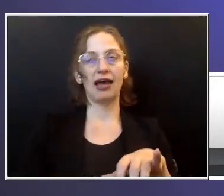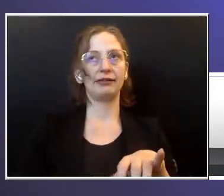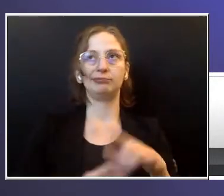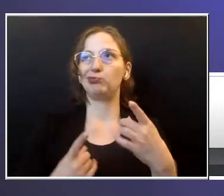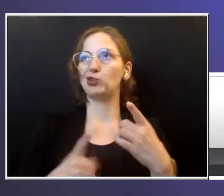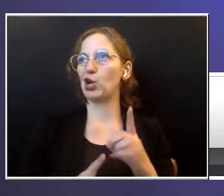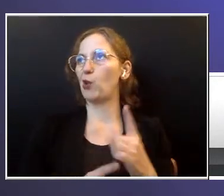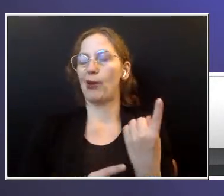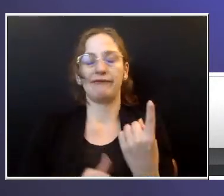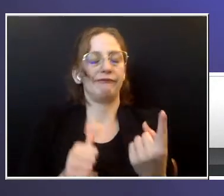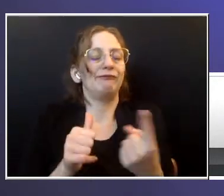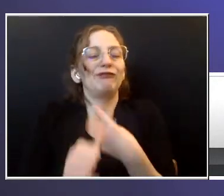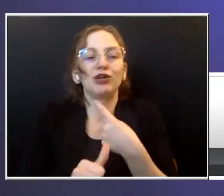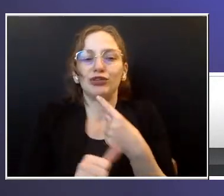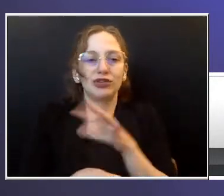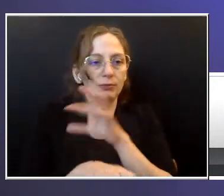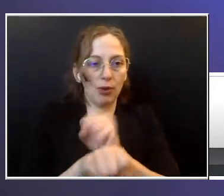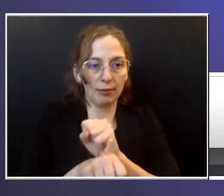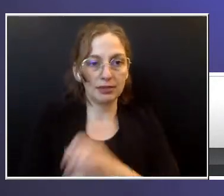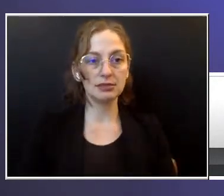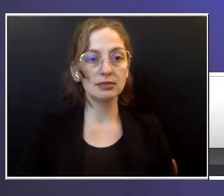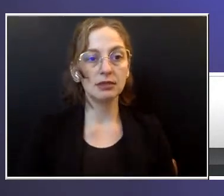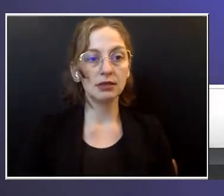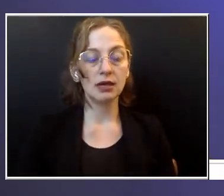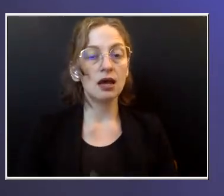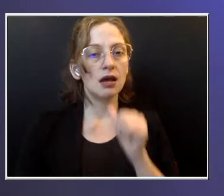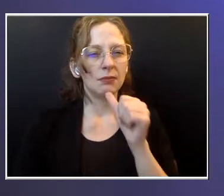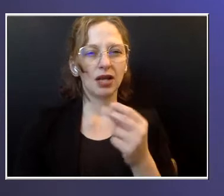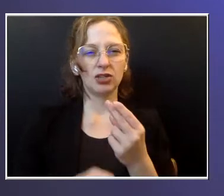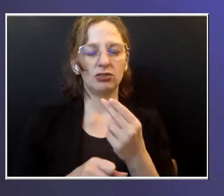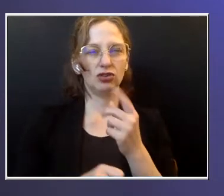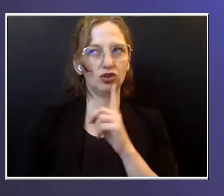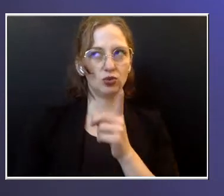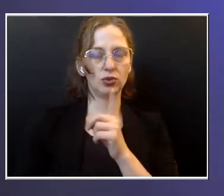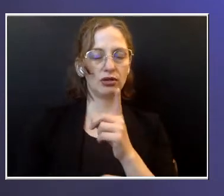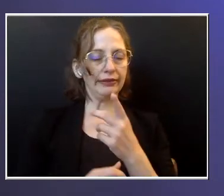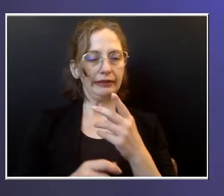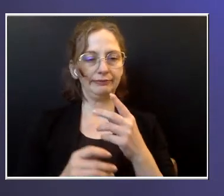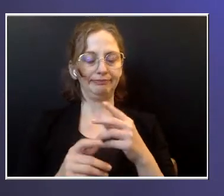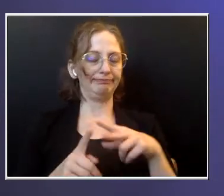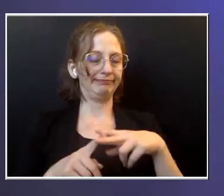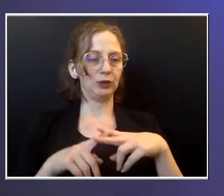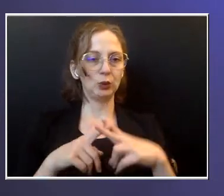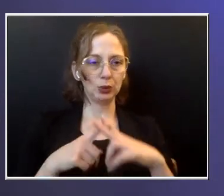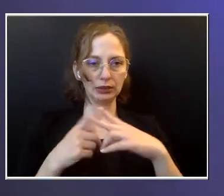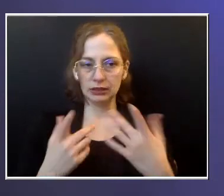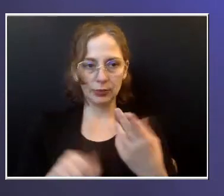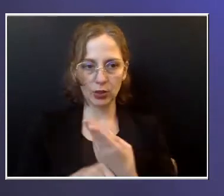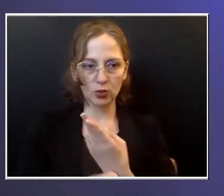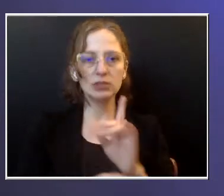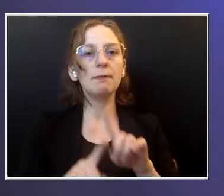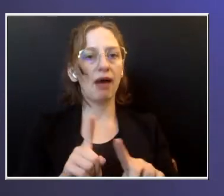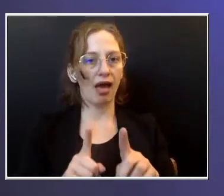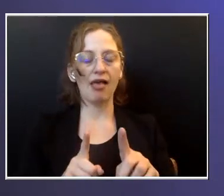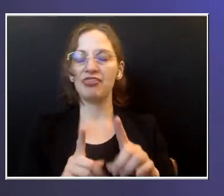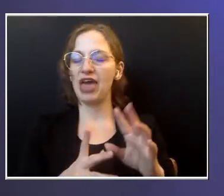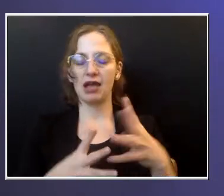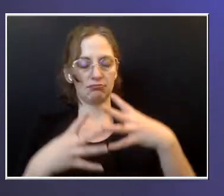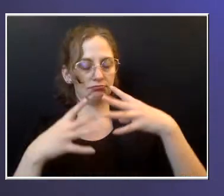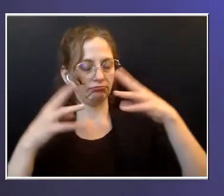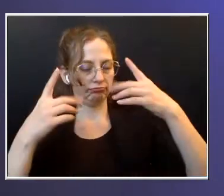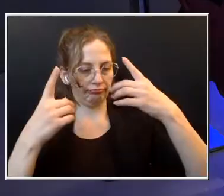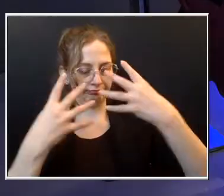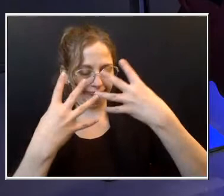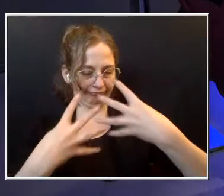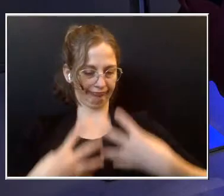are exactly that are used, but you're measured and you're followed for that change in your body. I thankfully have not experienced any lymphedema at